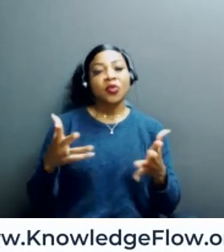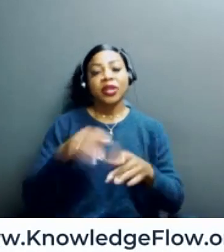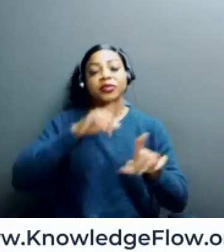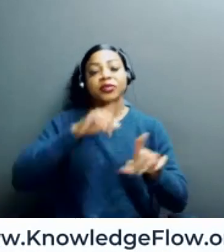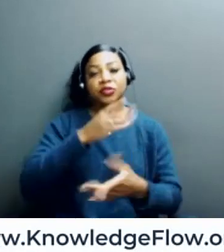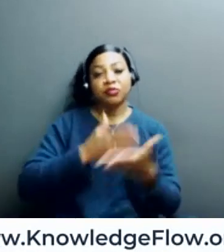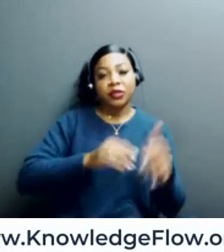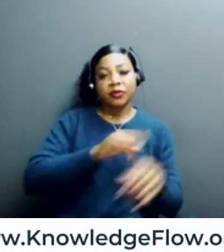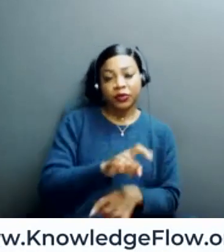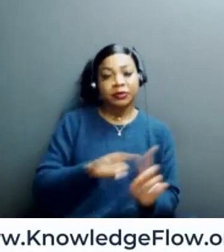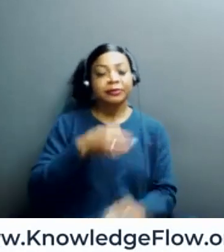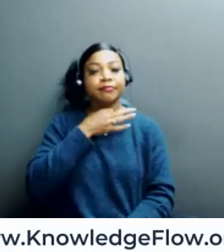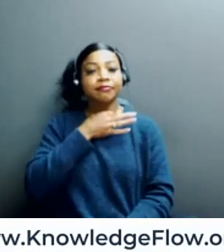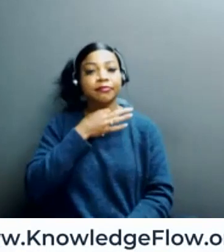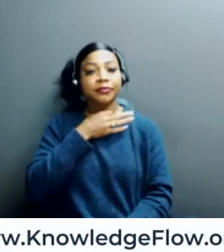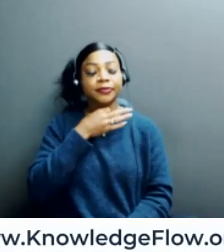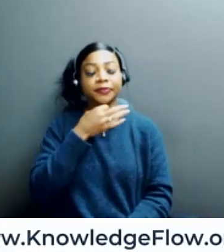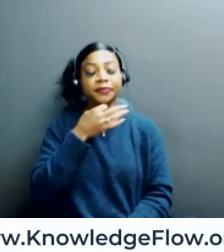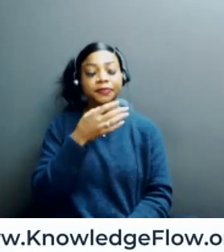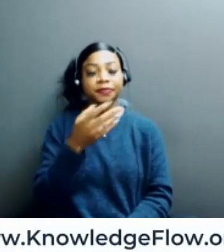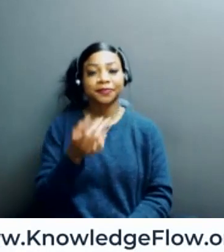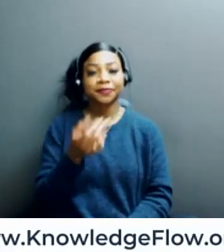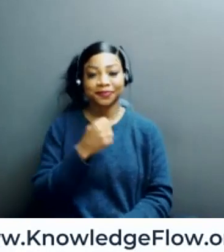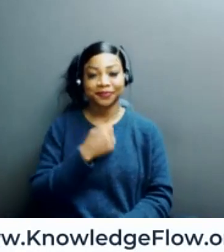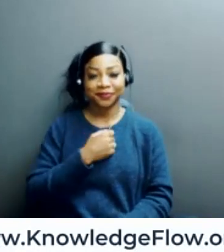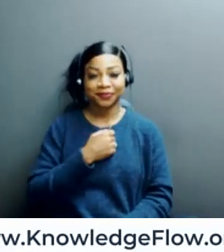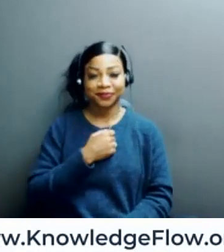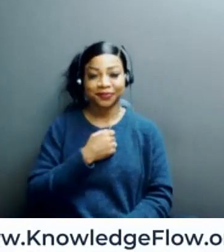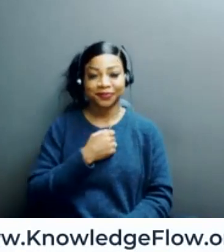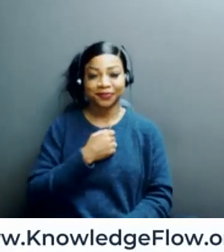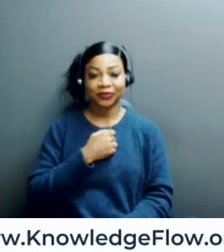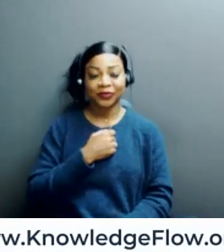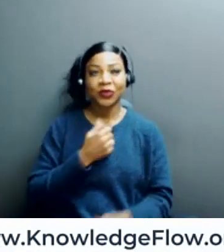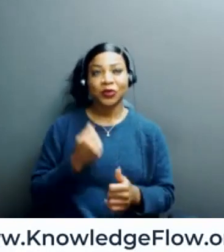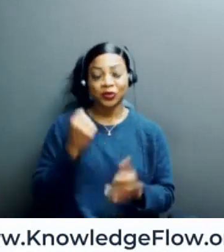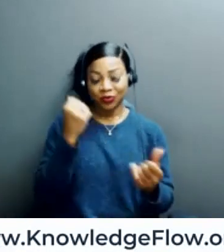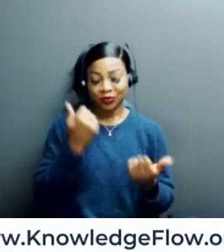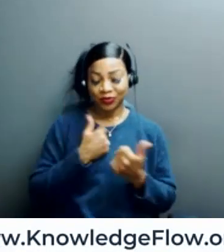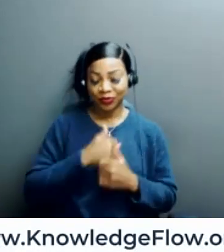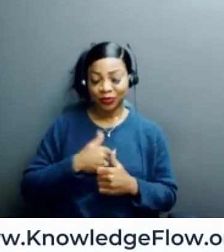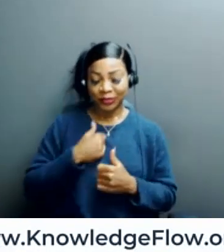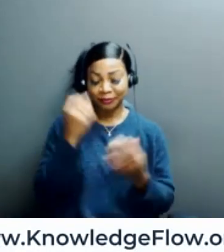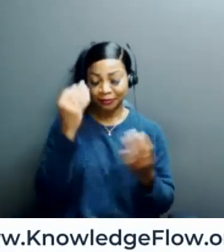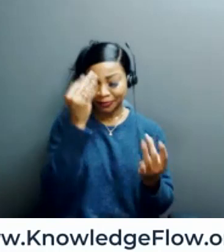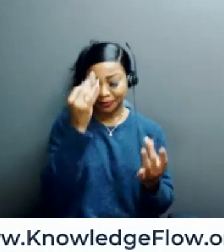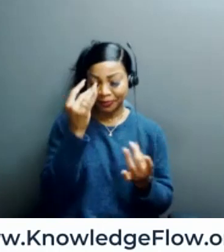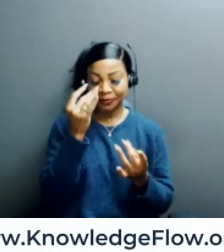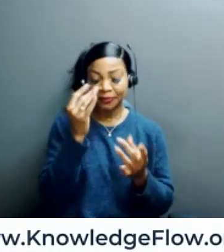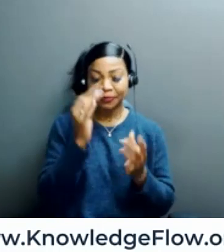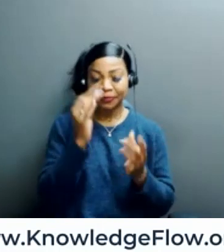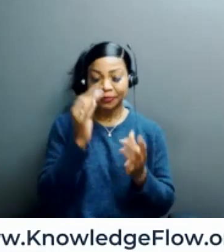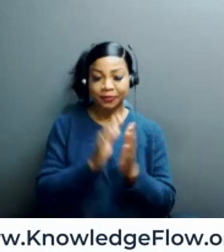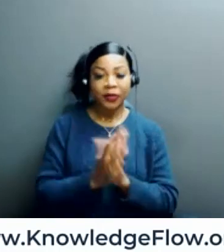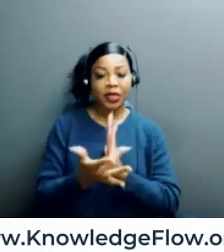matters um because it's trying to form my thought here uh so technology is now something